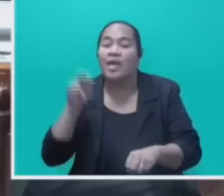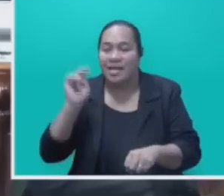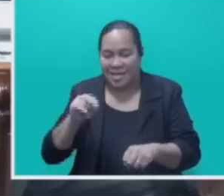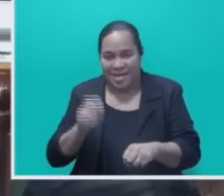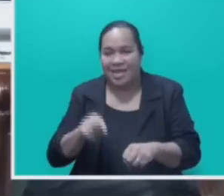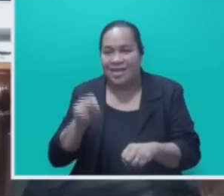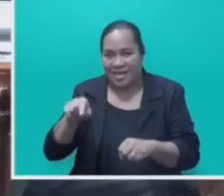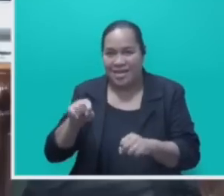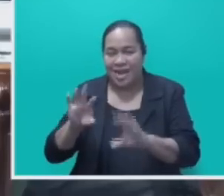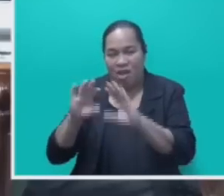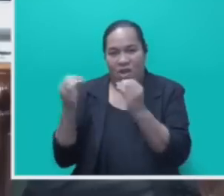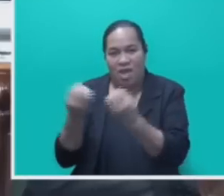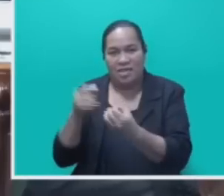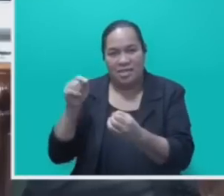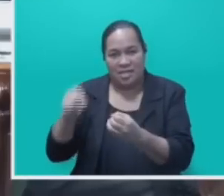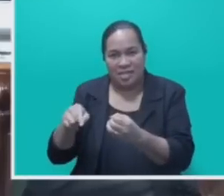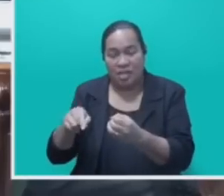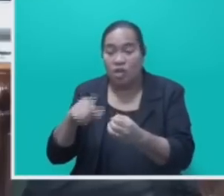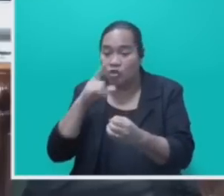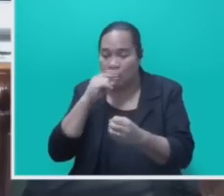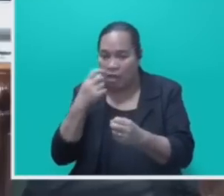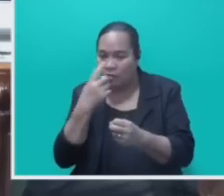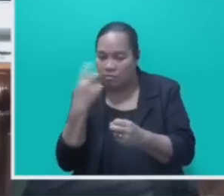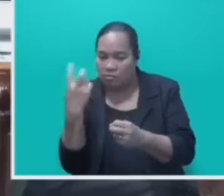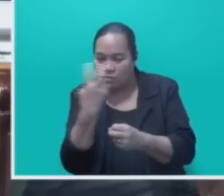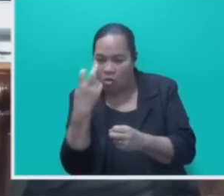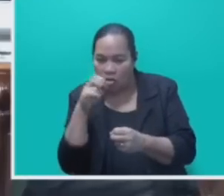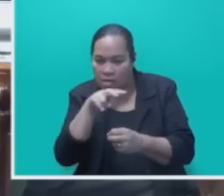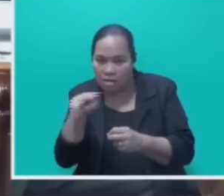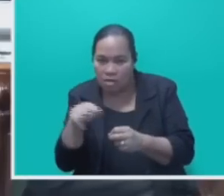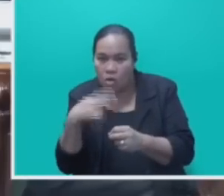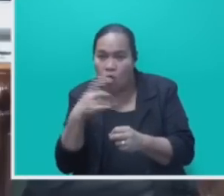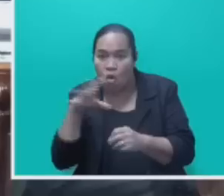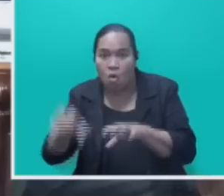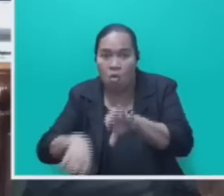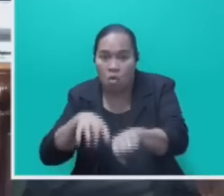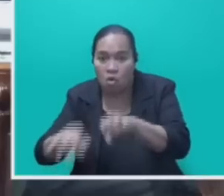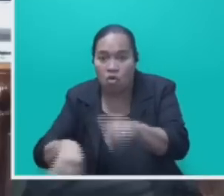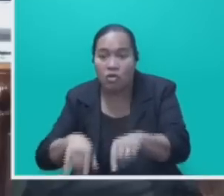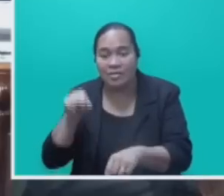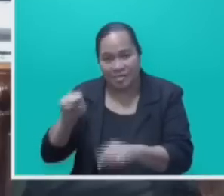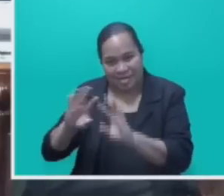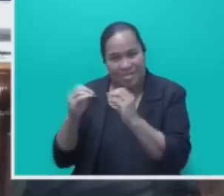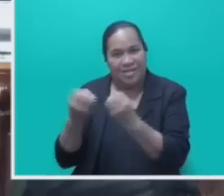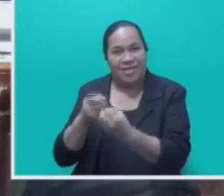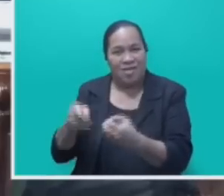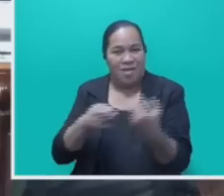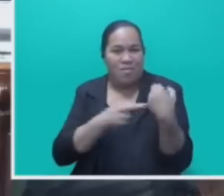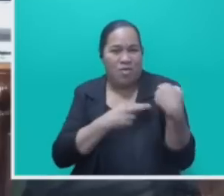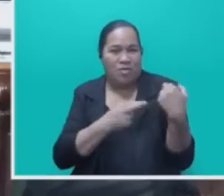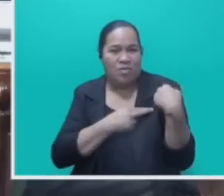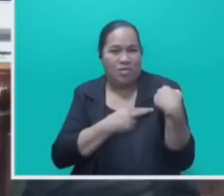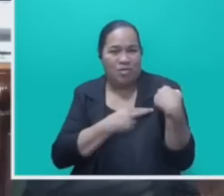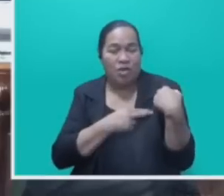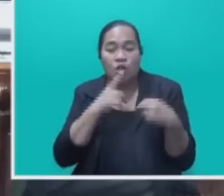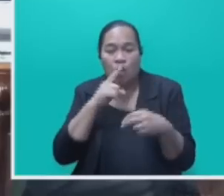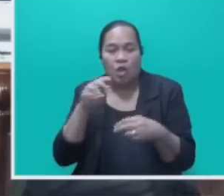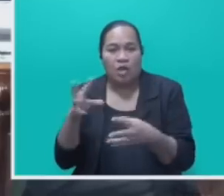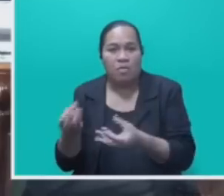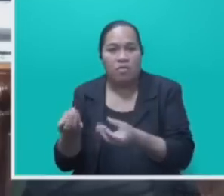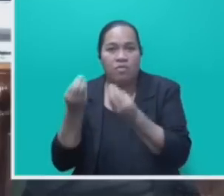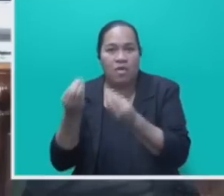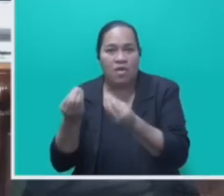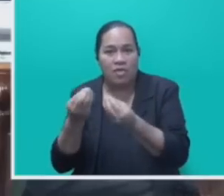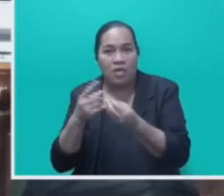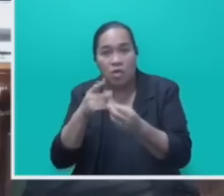body to eradicate systemic corruption and hold all public officers accountable and maintain our credibility with our